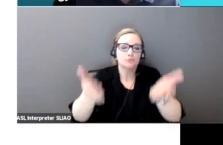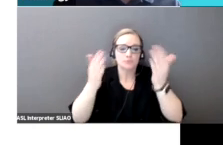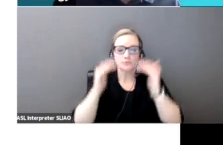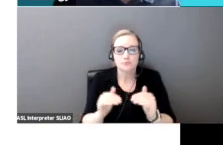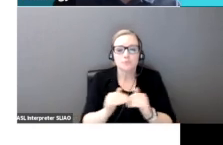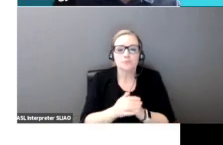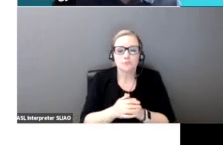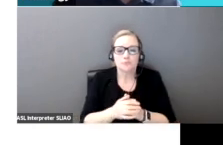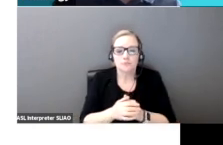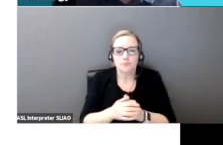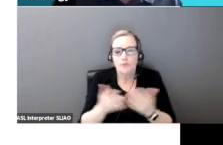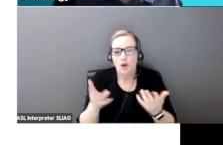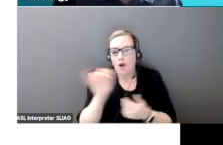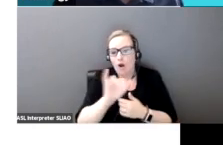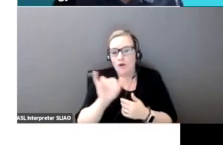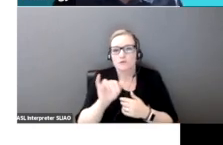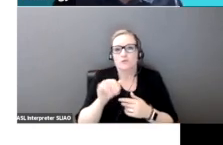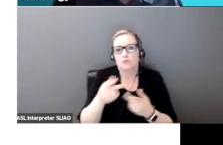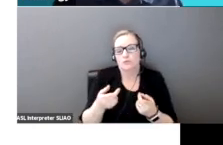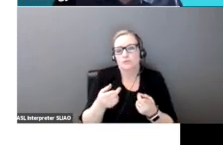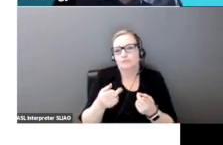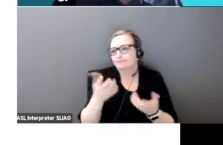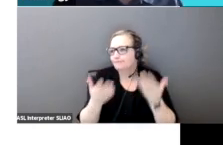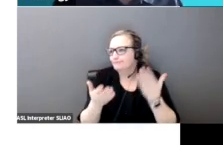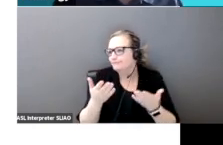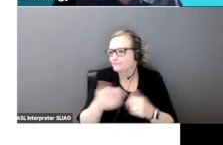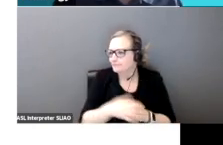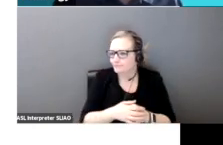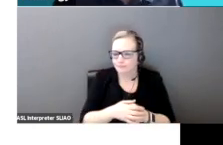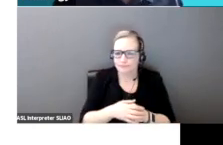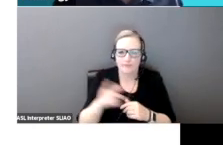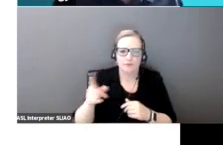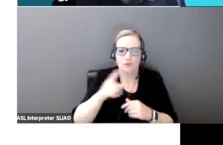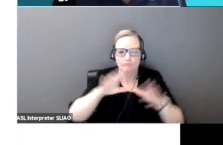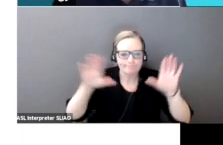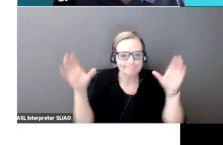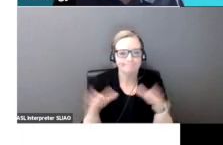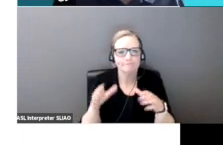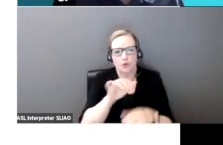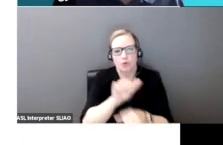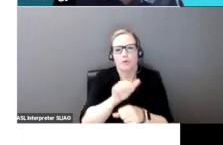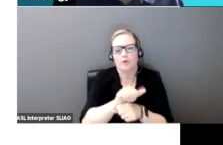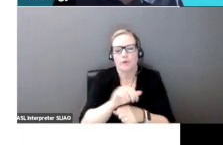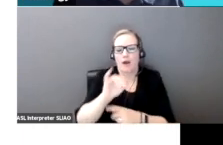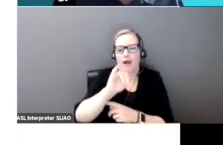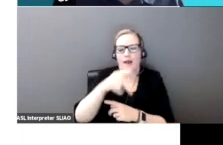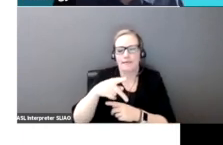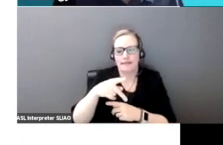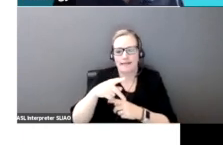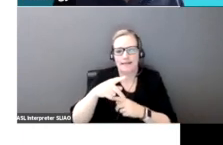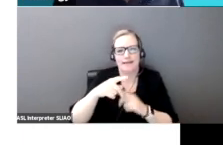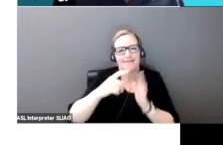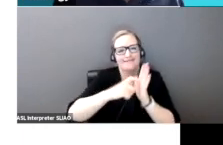some sort of a dream up session or a what we call IP mining